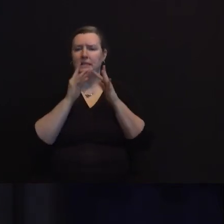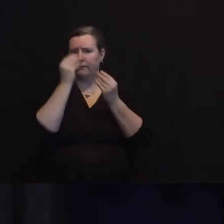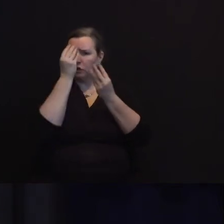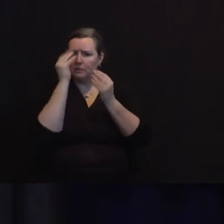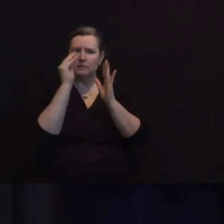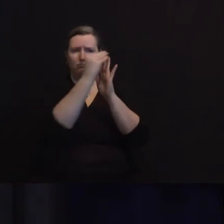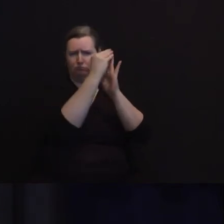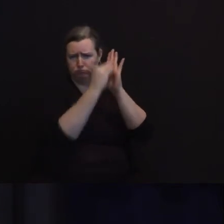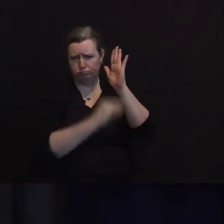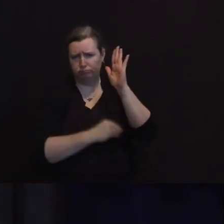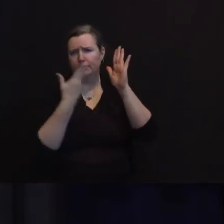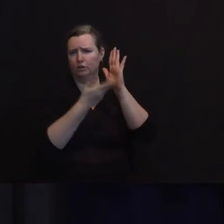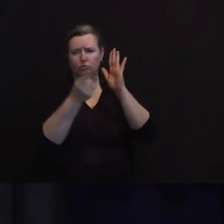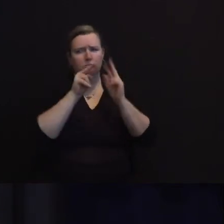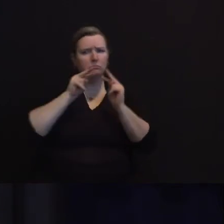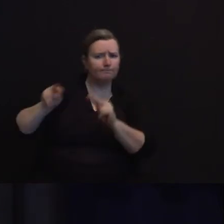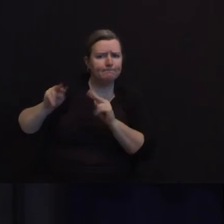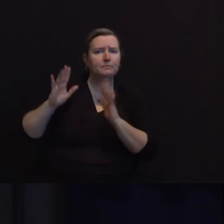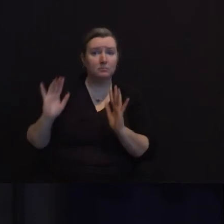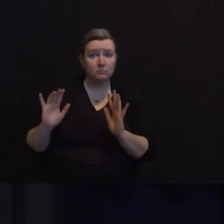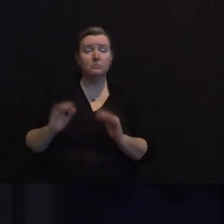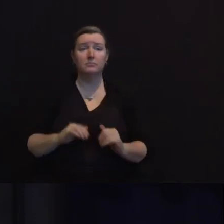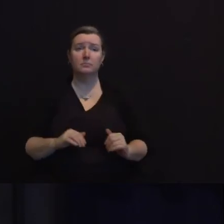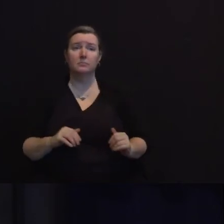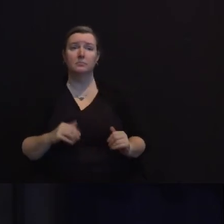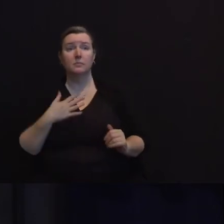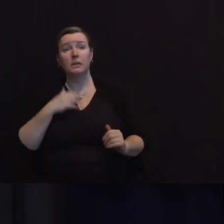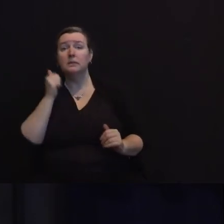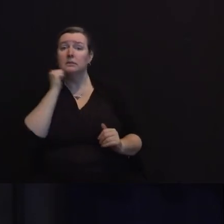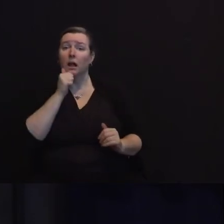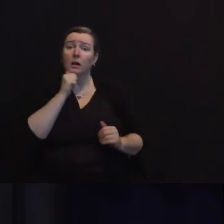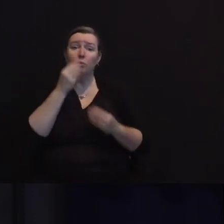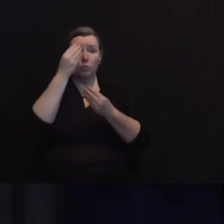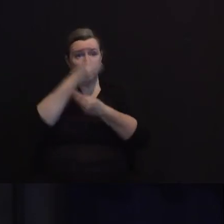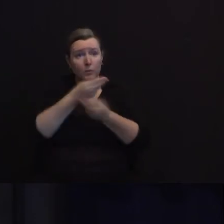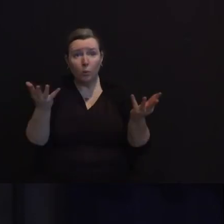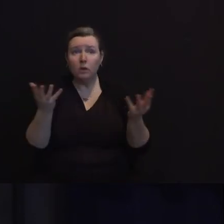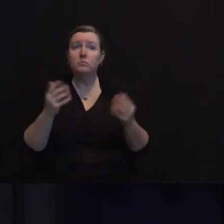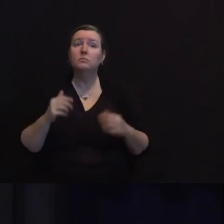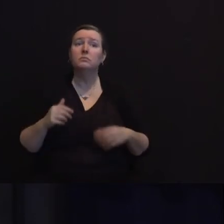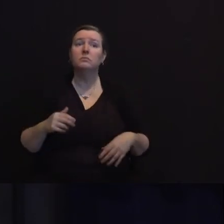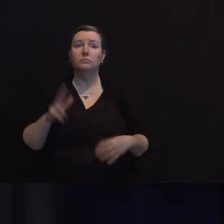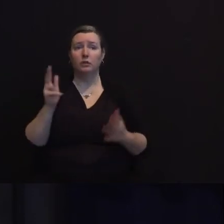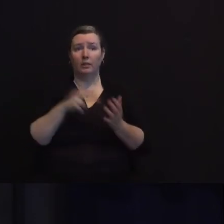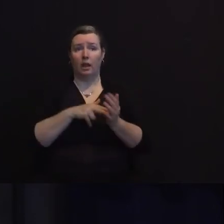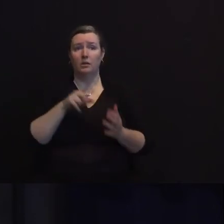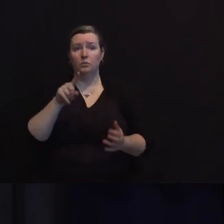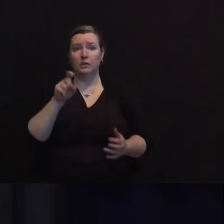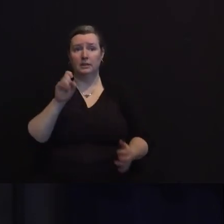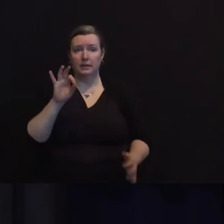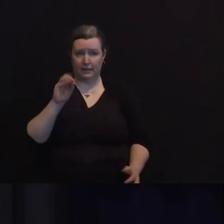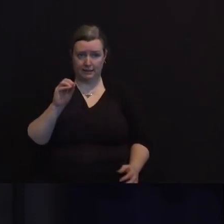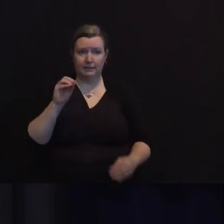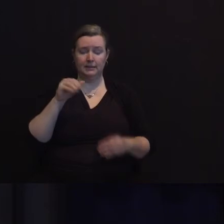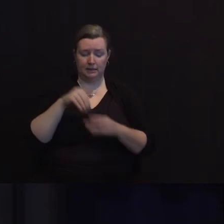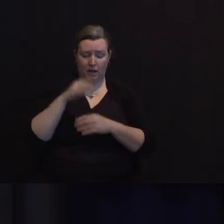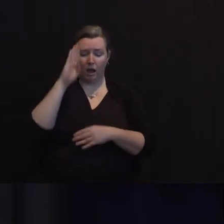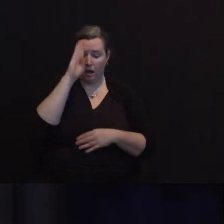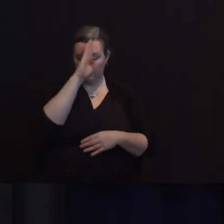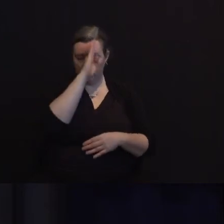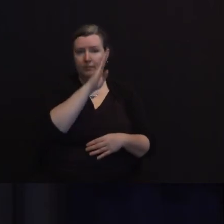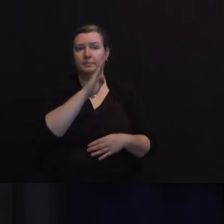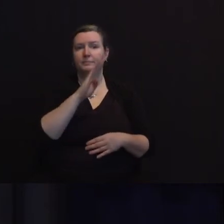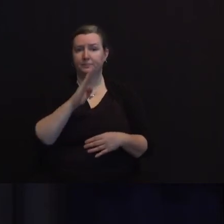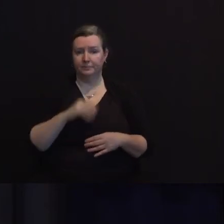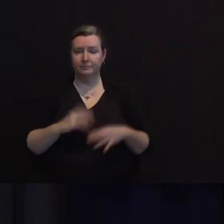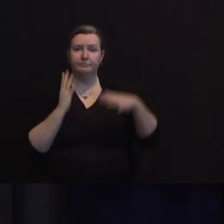Moving on to my daily report, as the governor shared, our hospitals reported 3,190 hospitalizations, and thankfully our